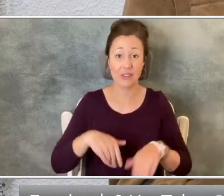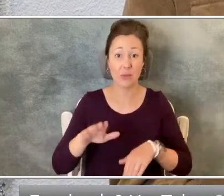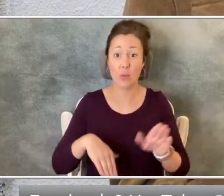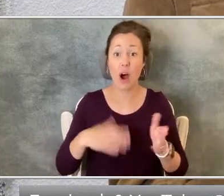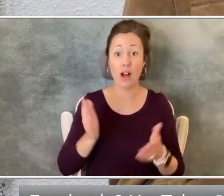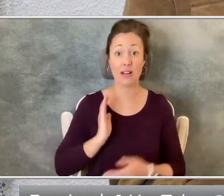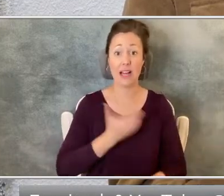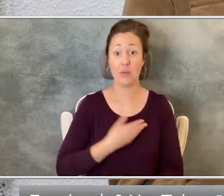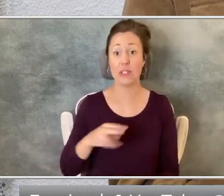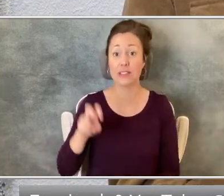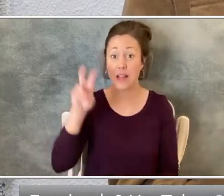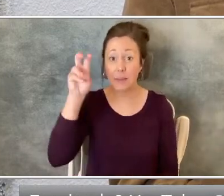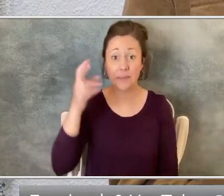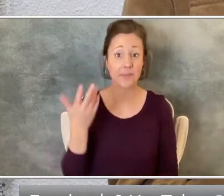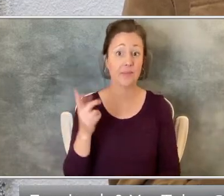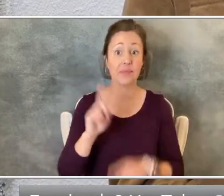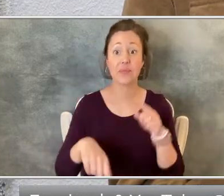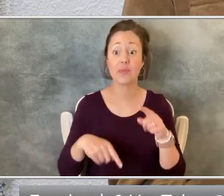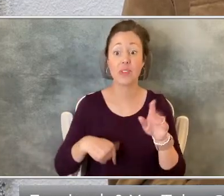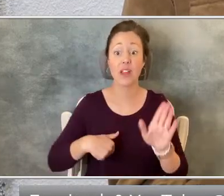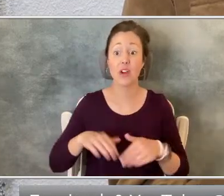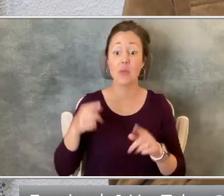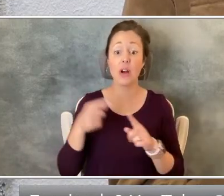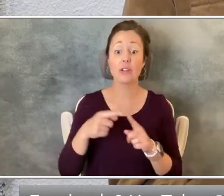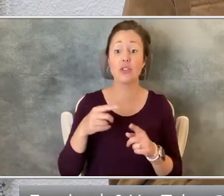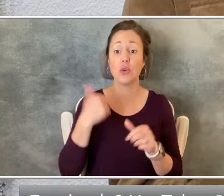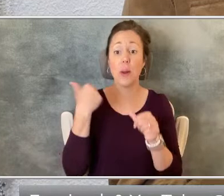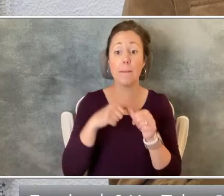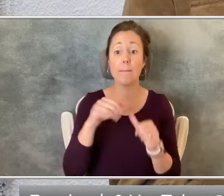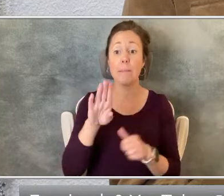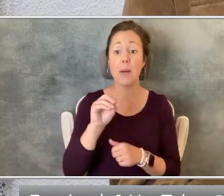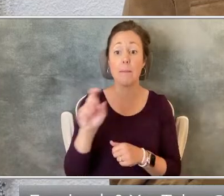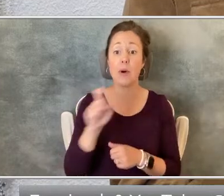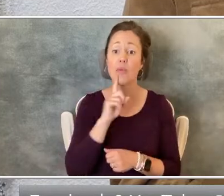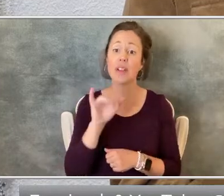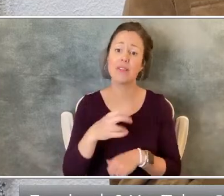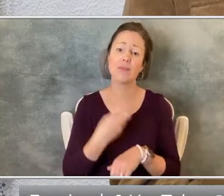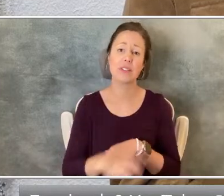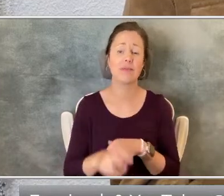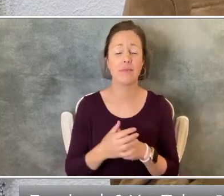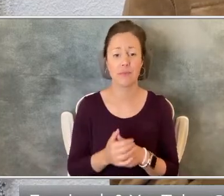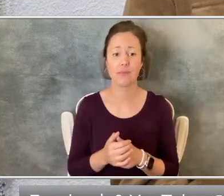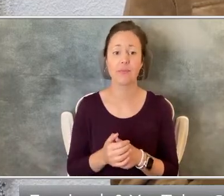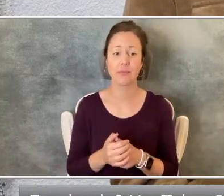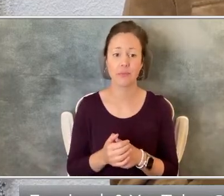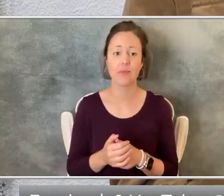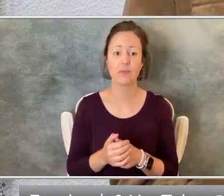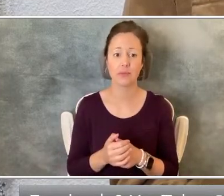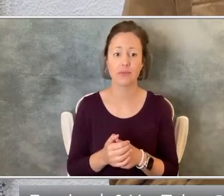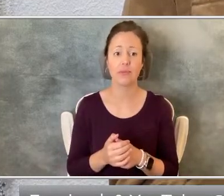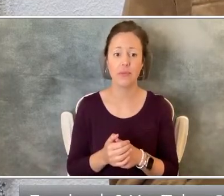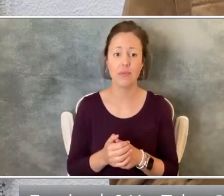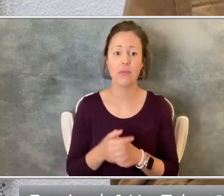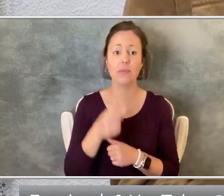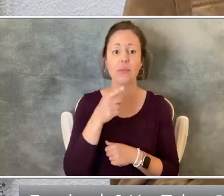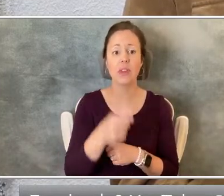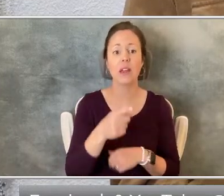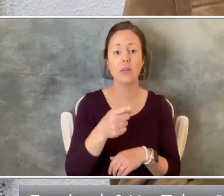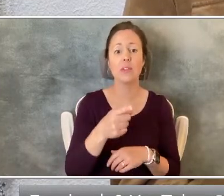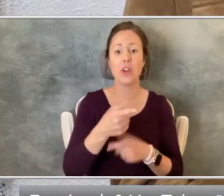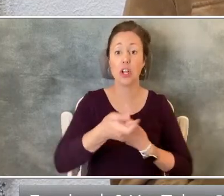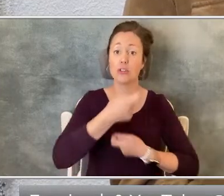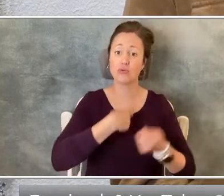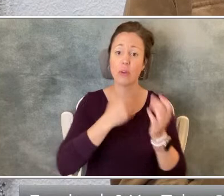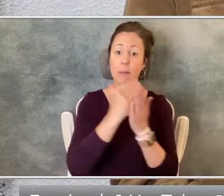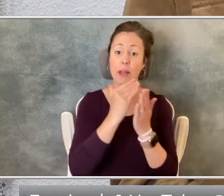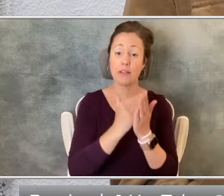stairs, couldn't walk to the mailbox. So that was difficult. And then knowing that he was on a transplant list and hoping